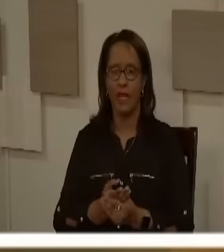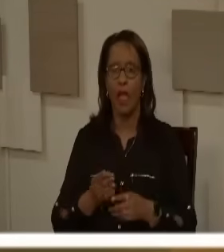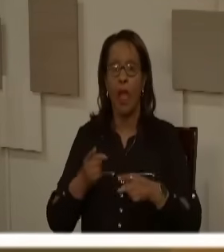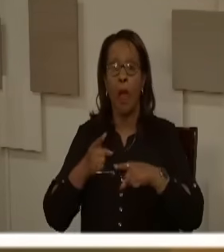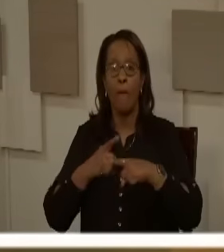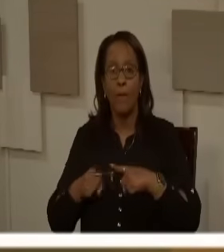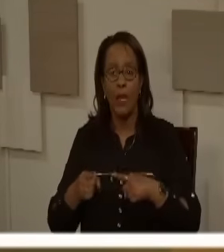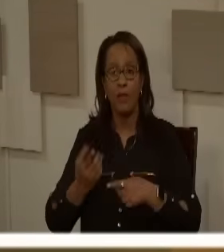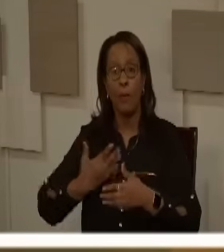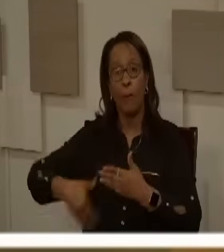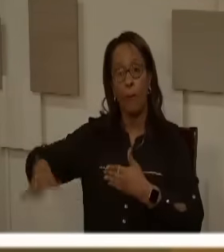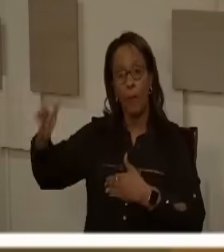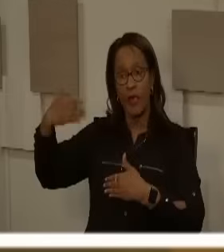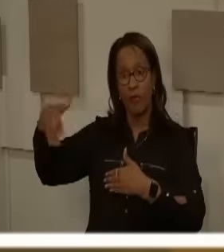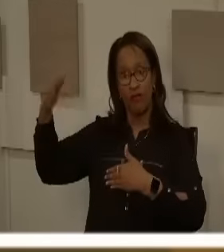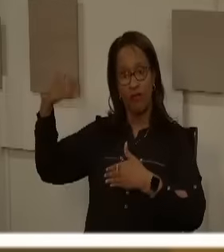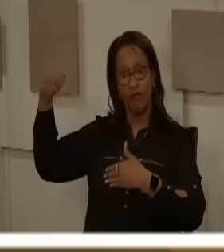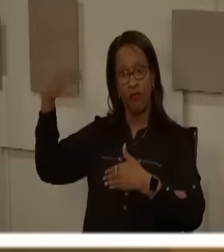torturous,